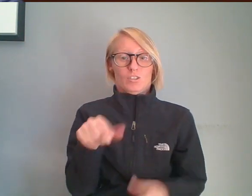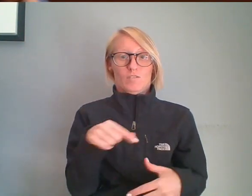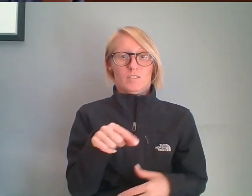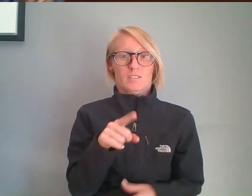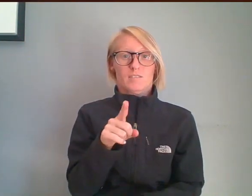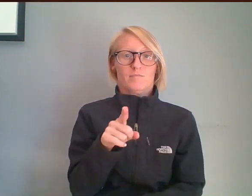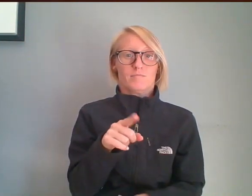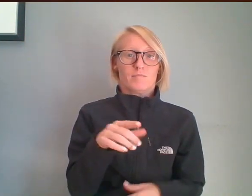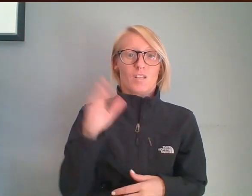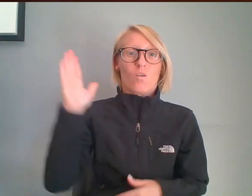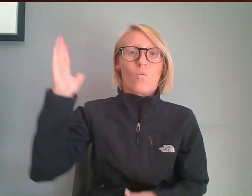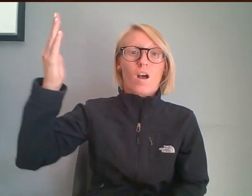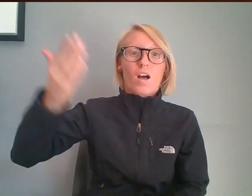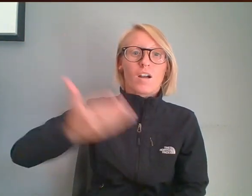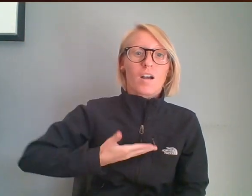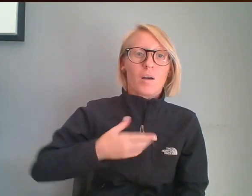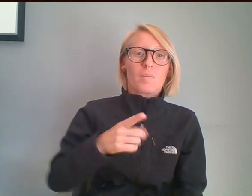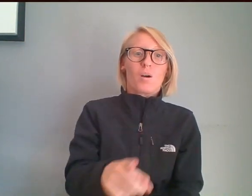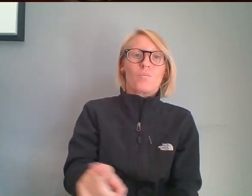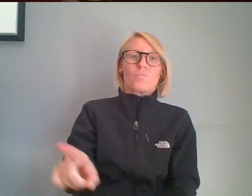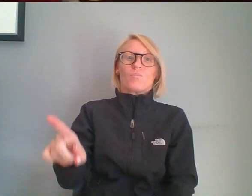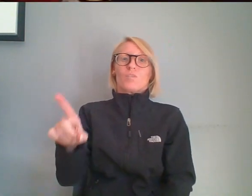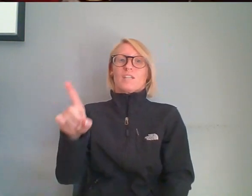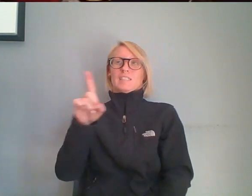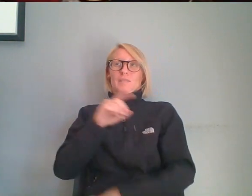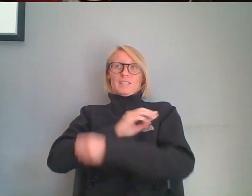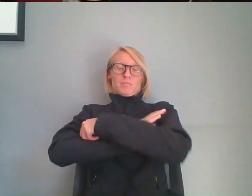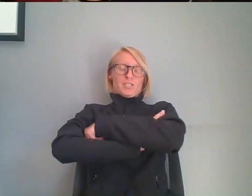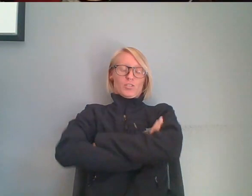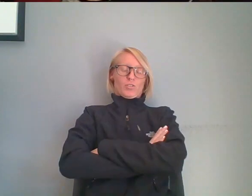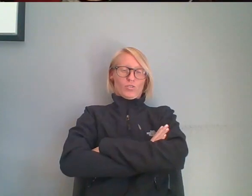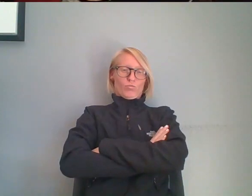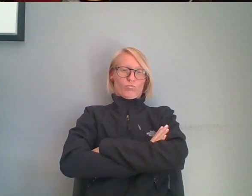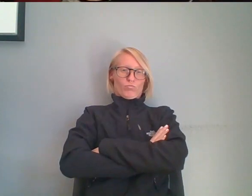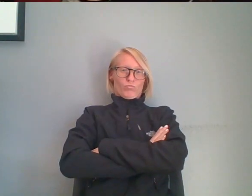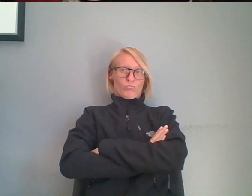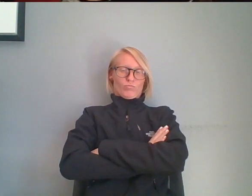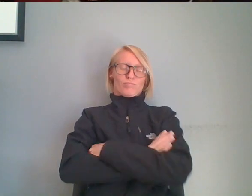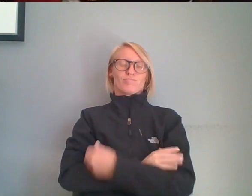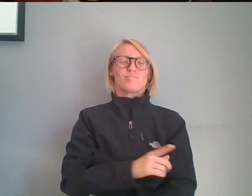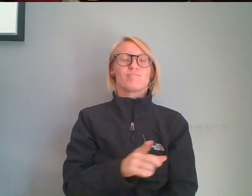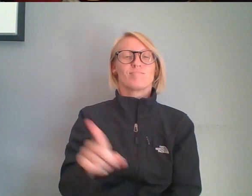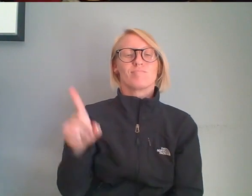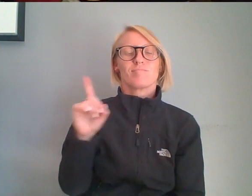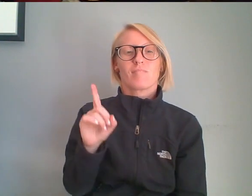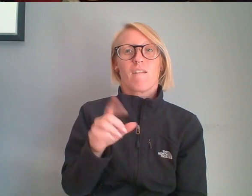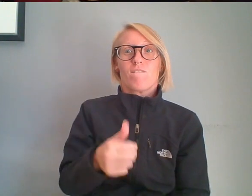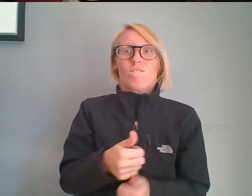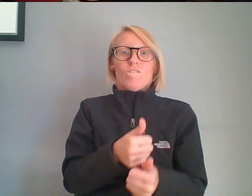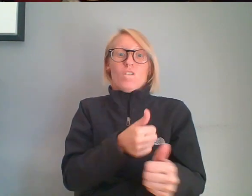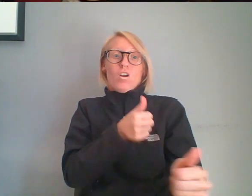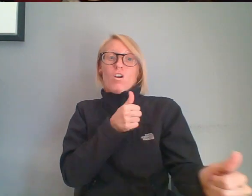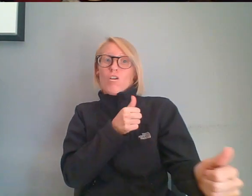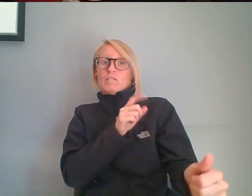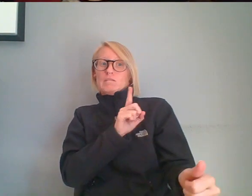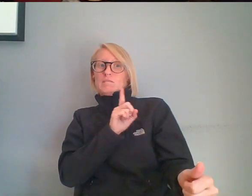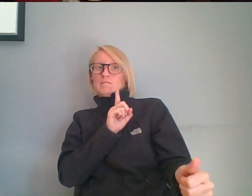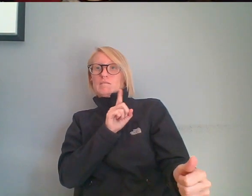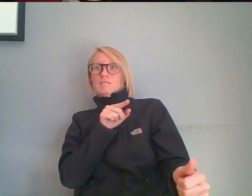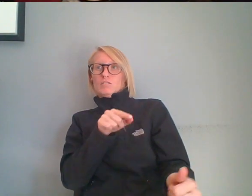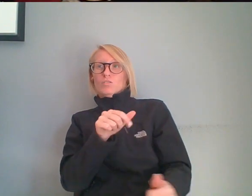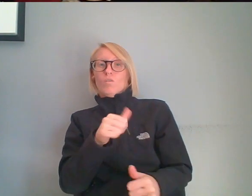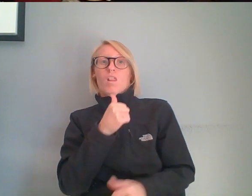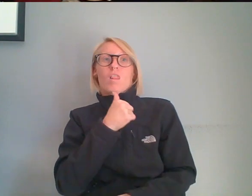like this: "Welcome, I am really excited to be here with you." They pull as far away from you as possible because you